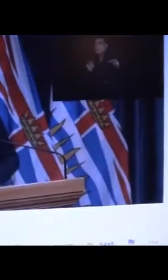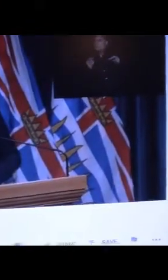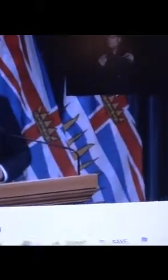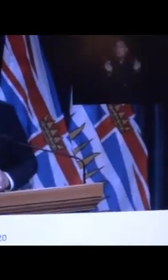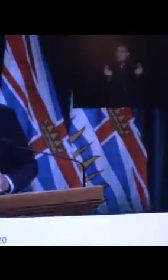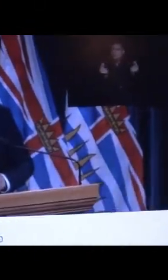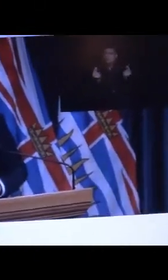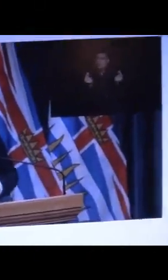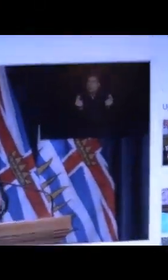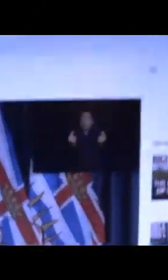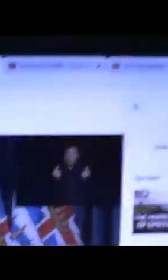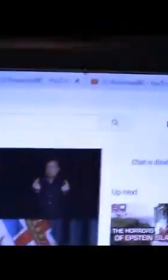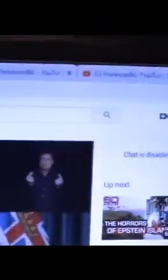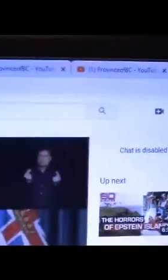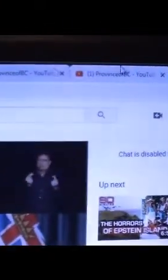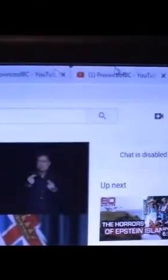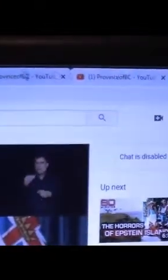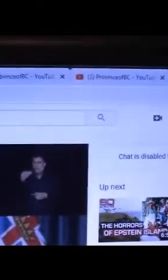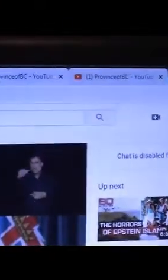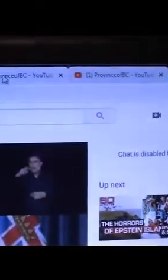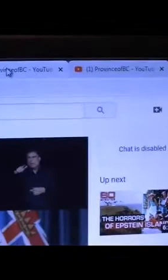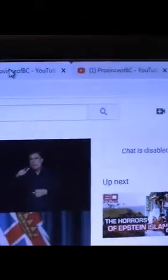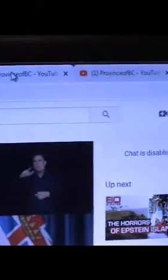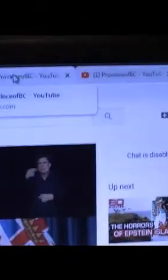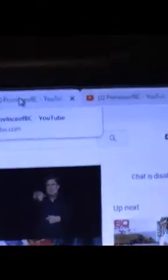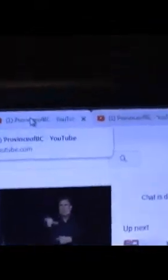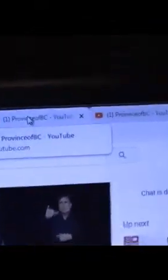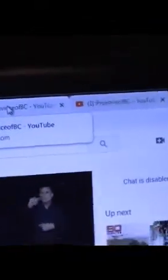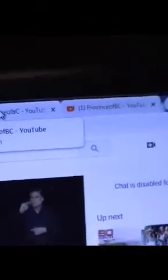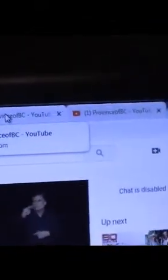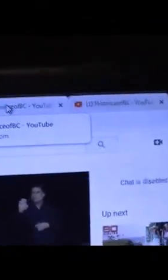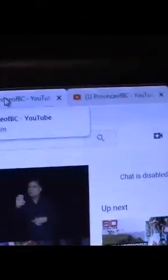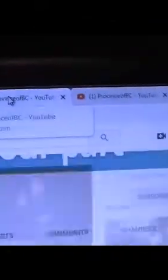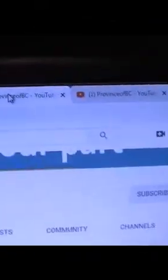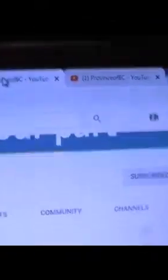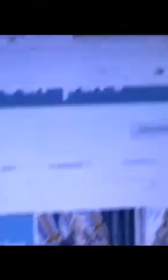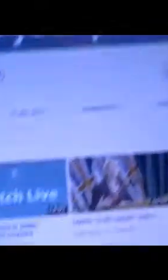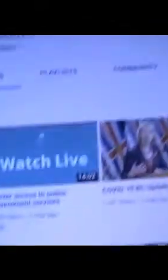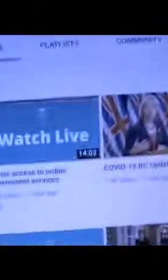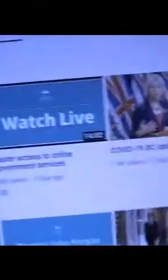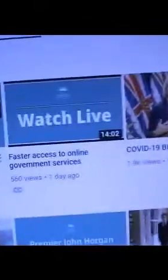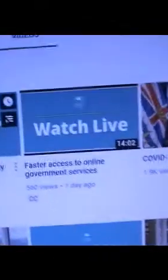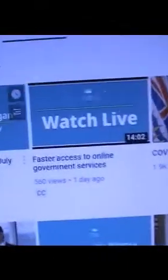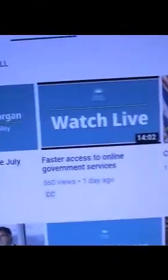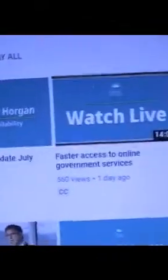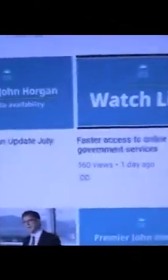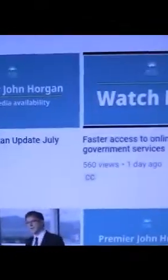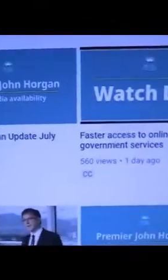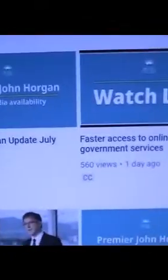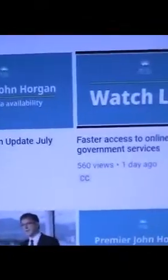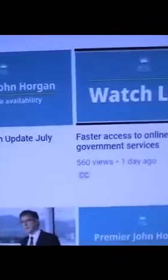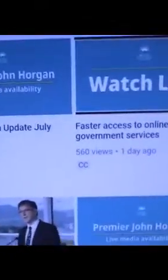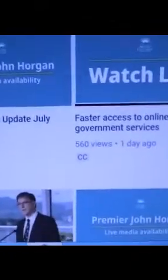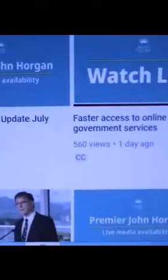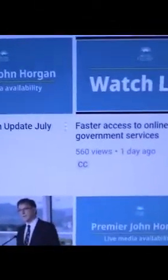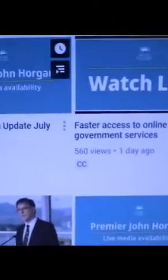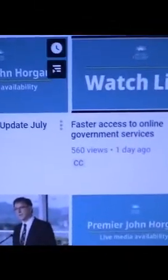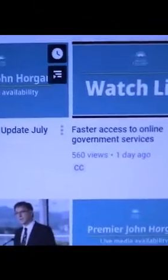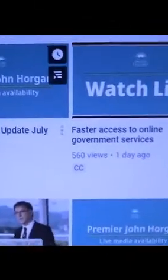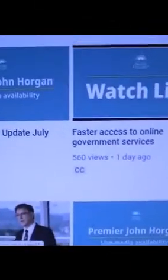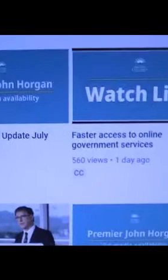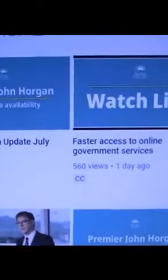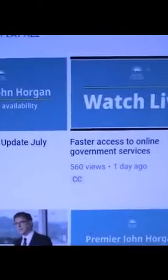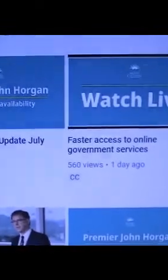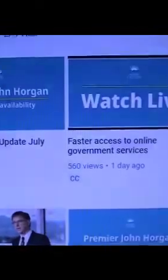people. So I don't know if this is a real live or a fake live or what they're doing here. You